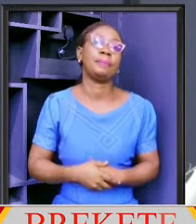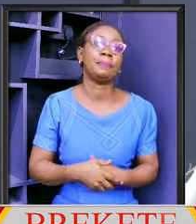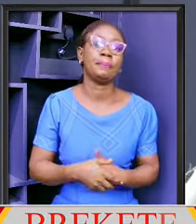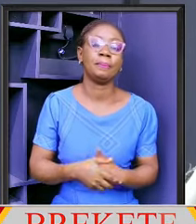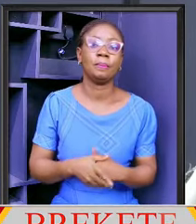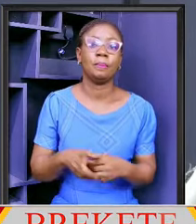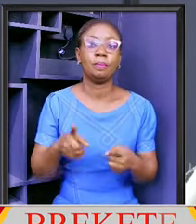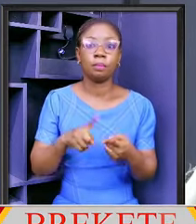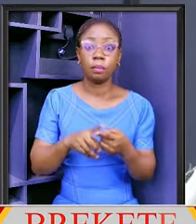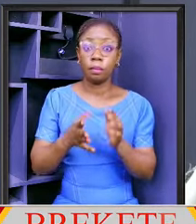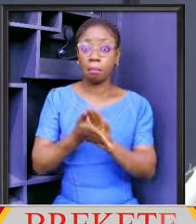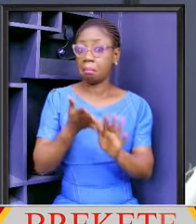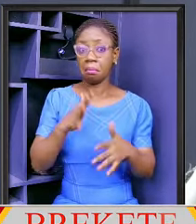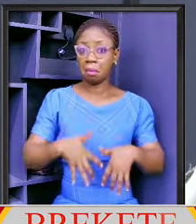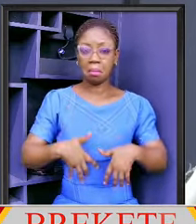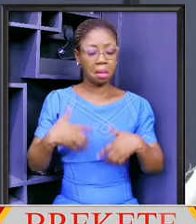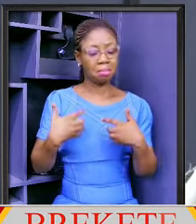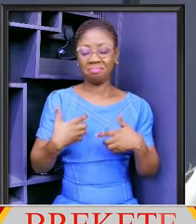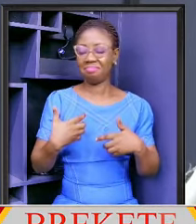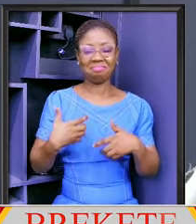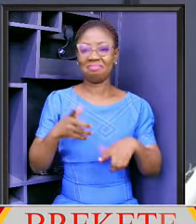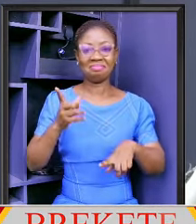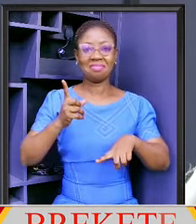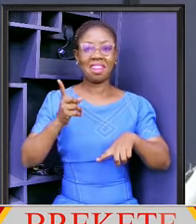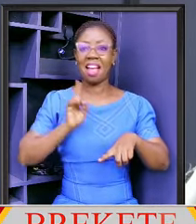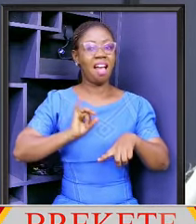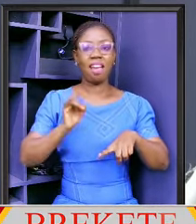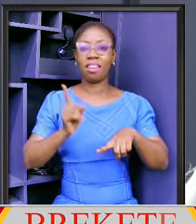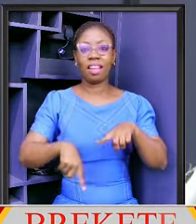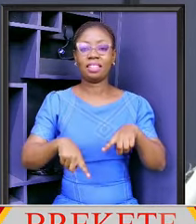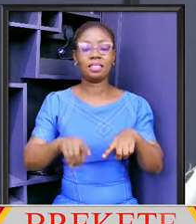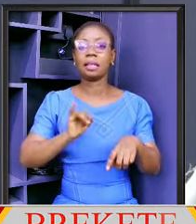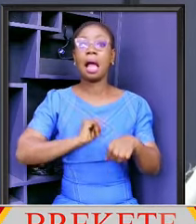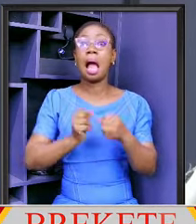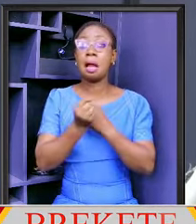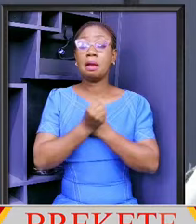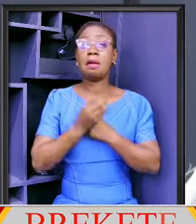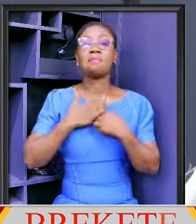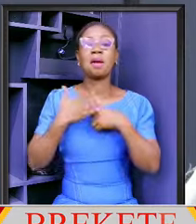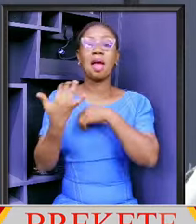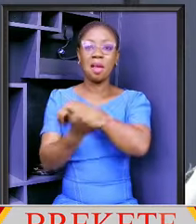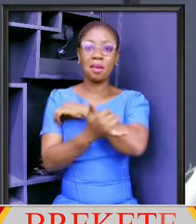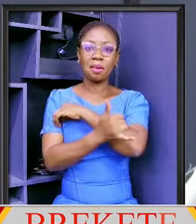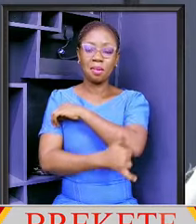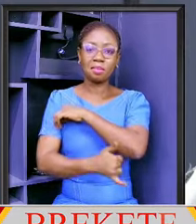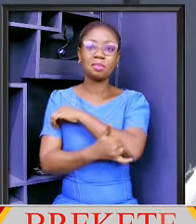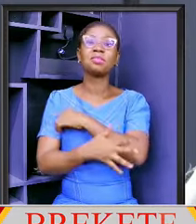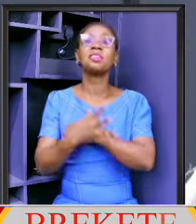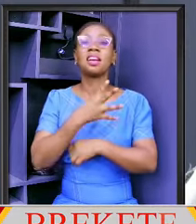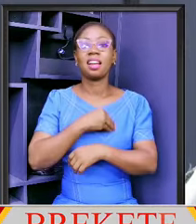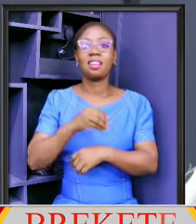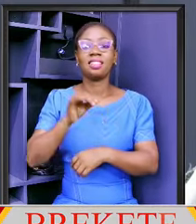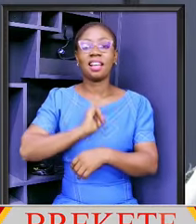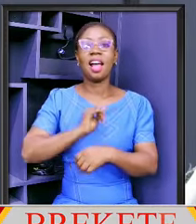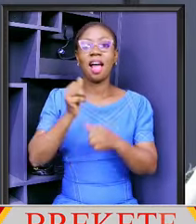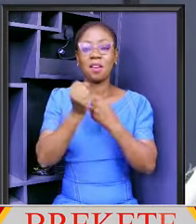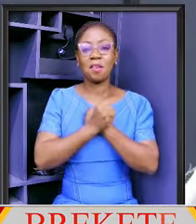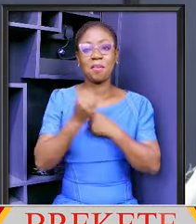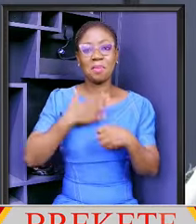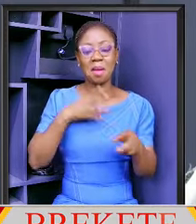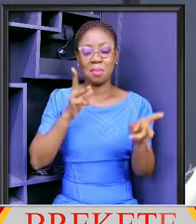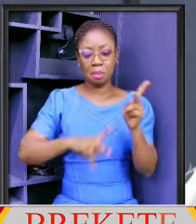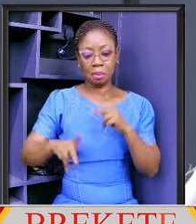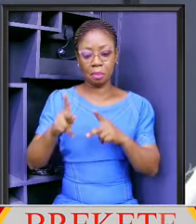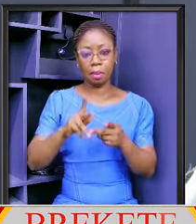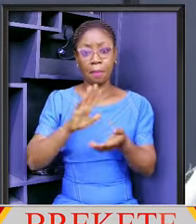to get angry, I won't get angry. I love my country. And I love my people. Getting